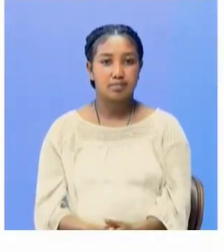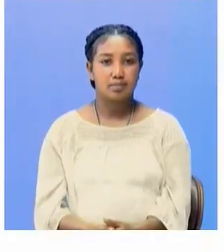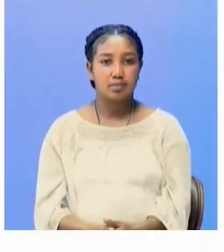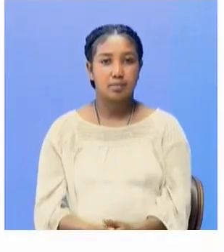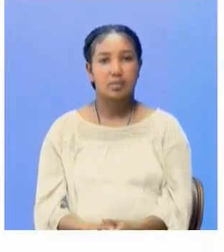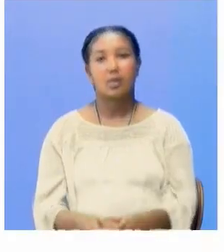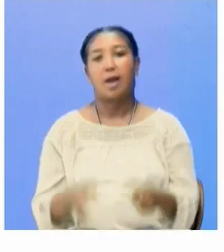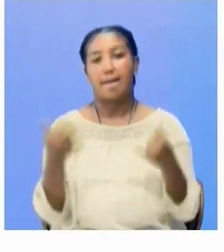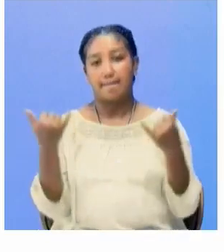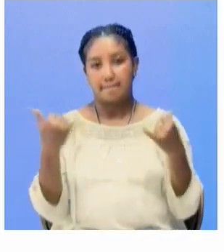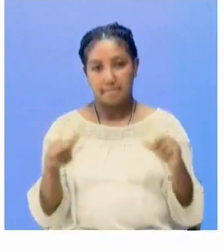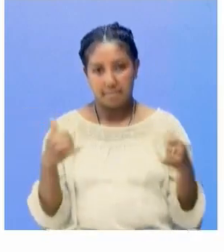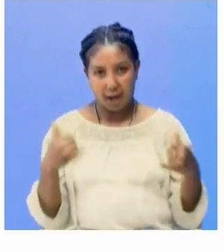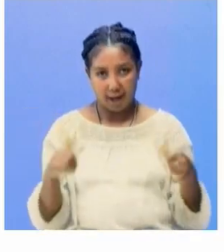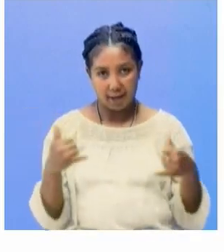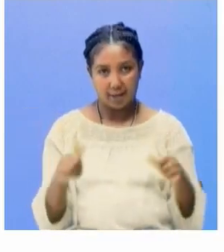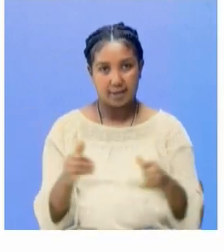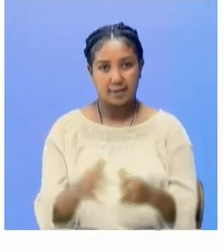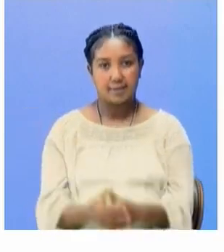play.